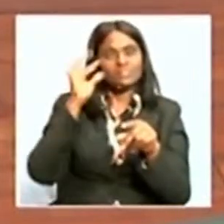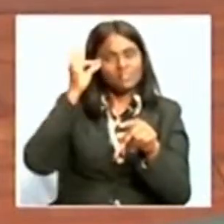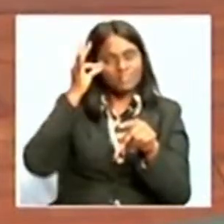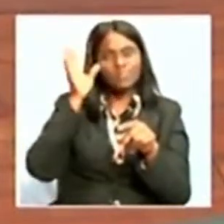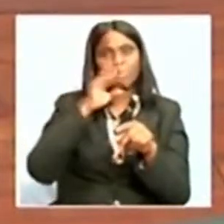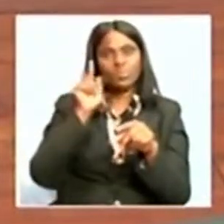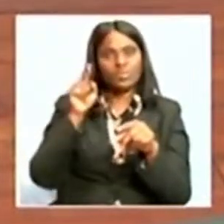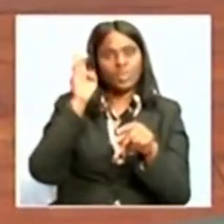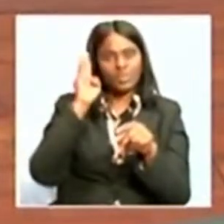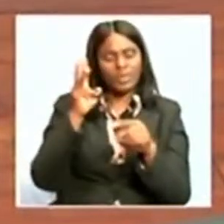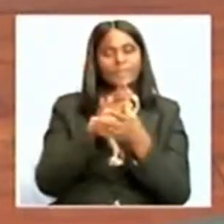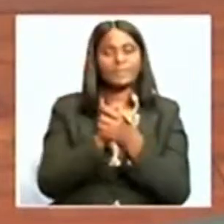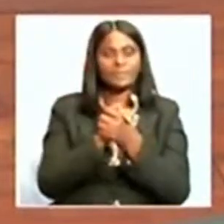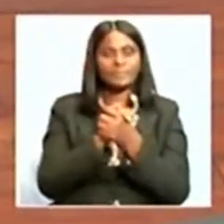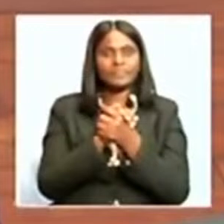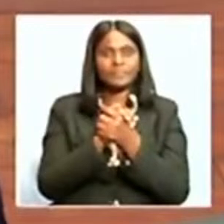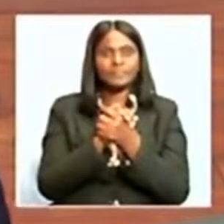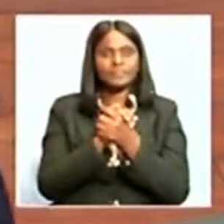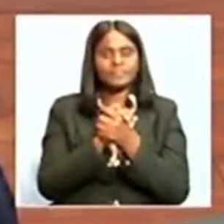it